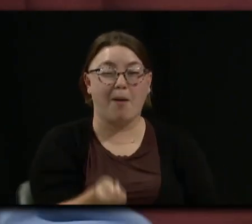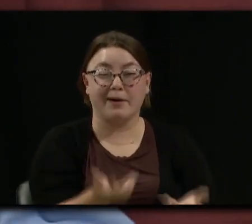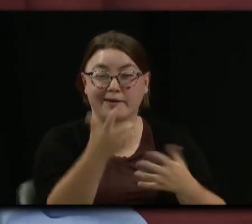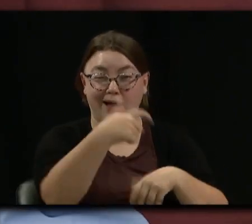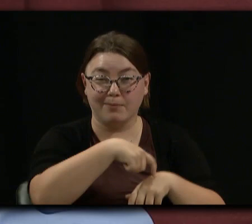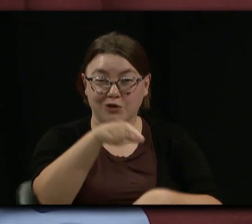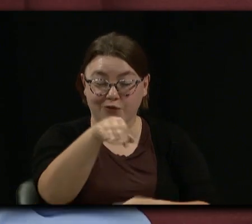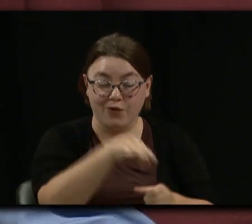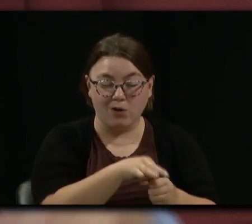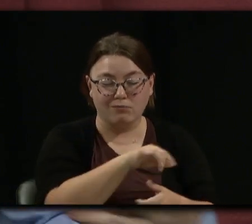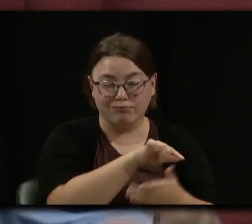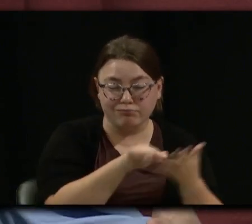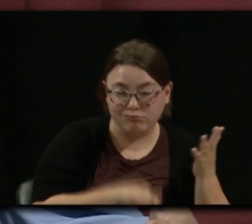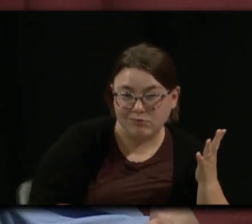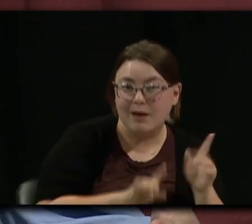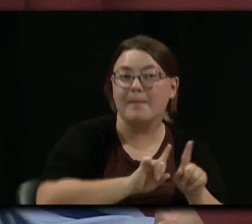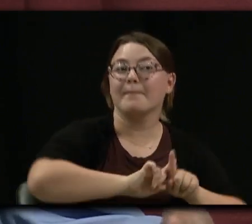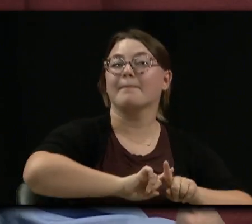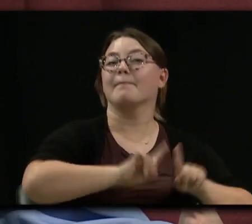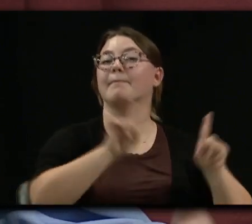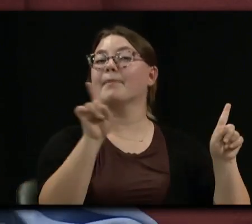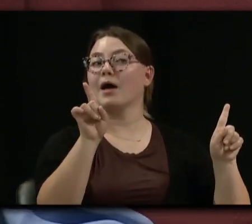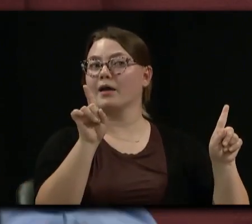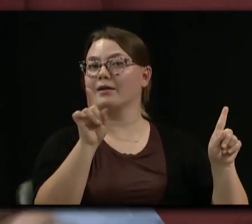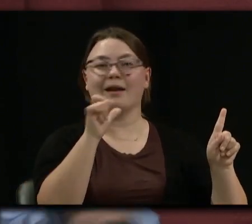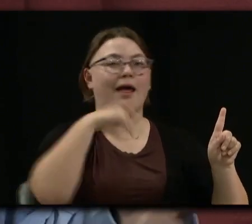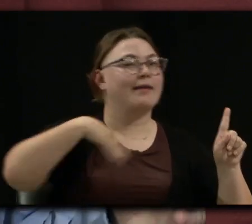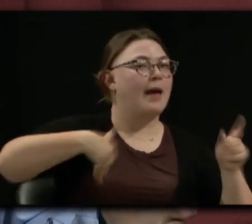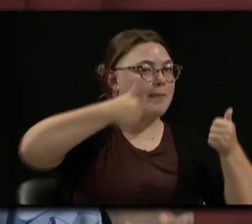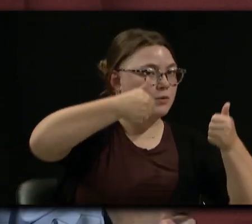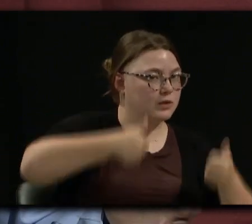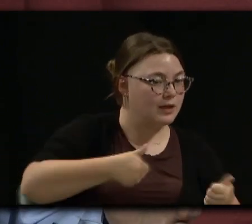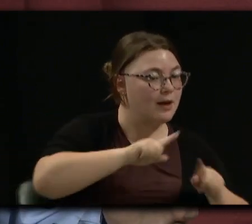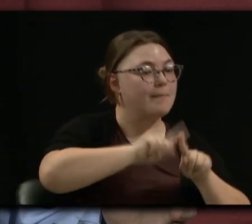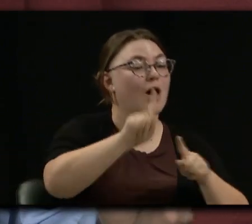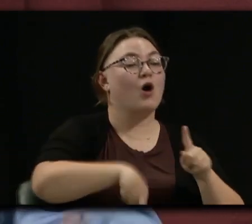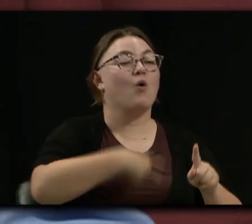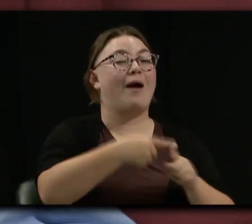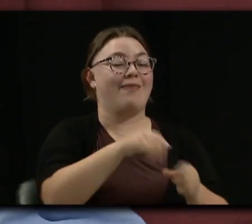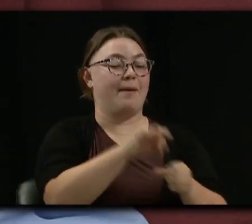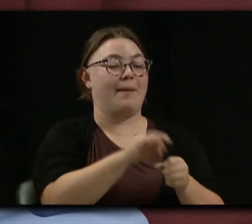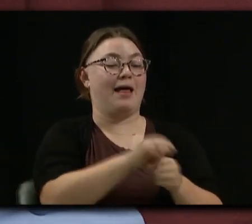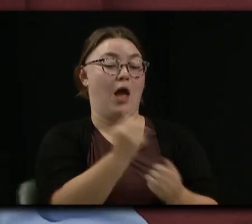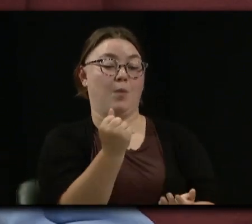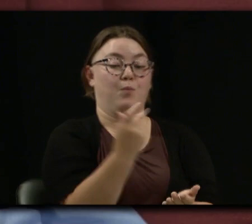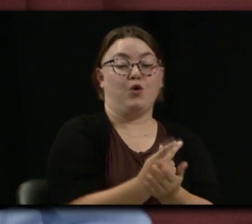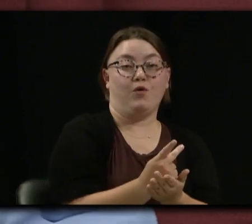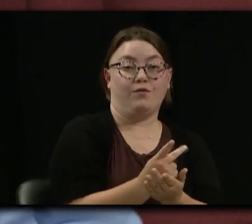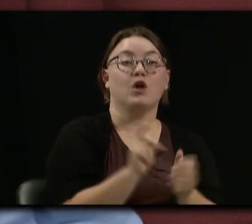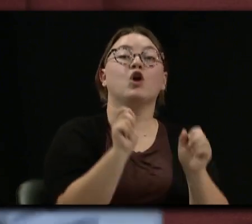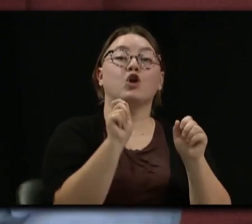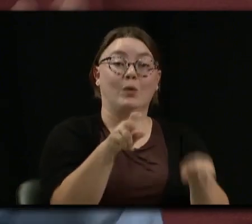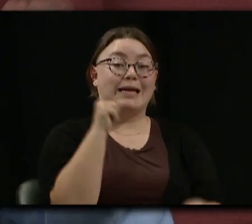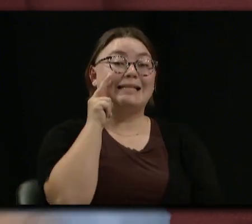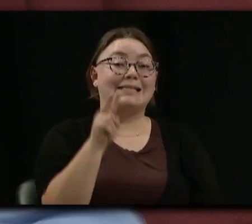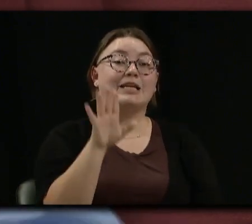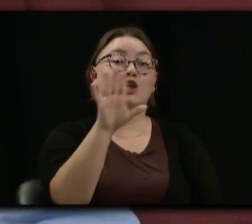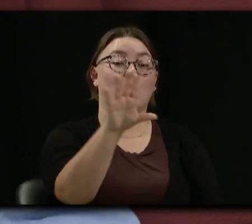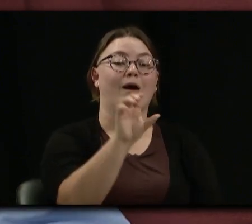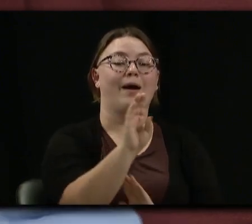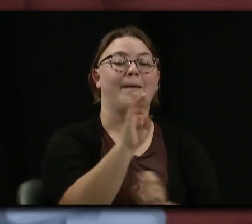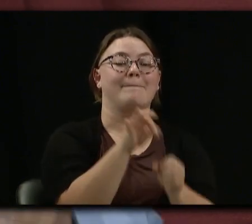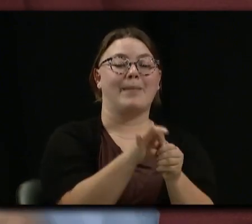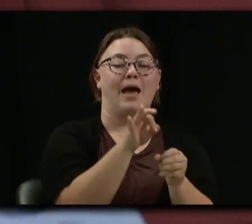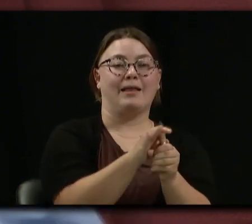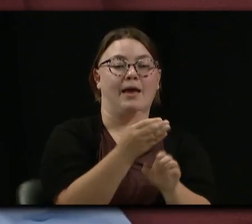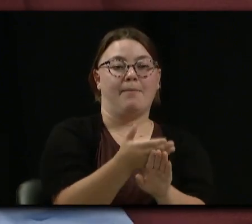time frame, you can go over once, we don't have it today, but once the ballot has been approved, you'll be able to go and see your sample ballot well before you